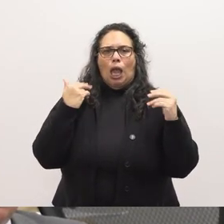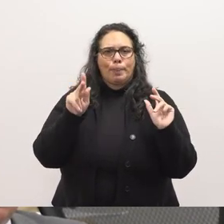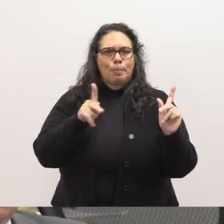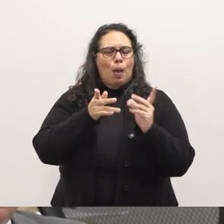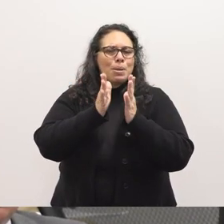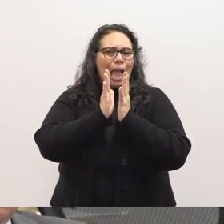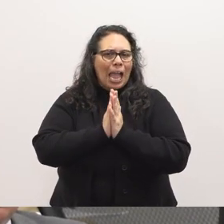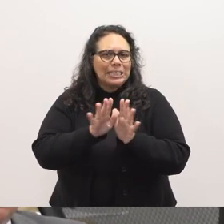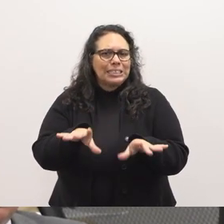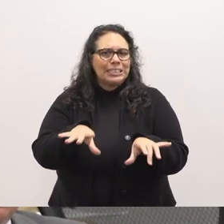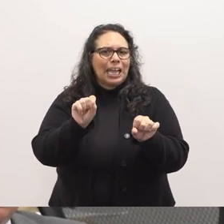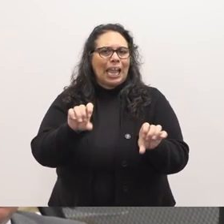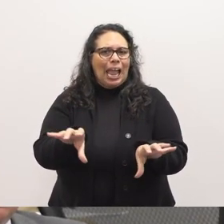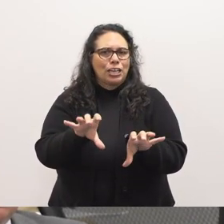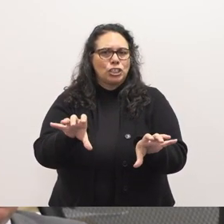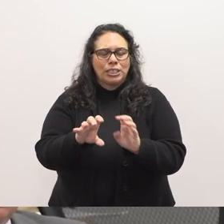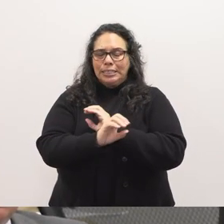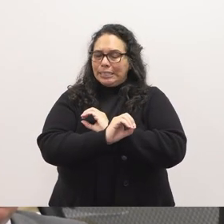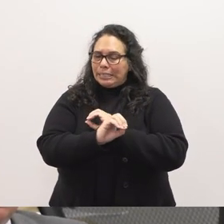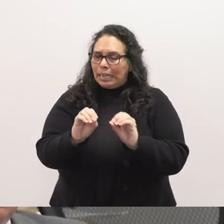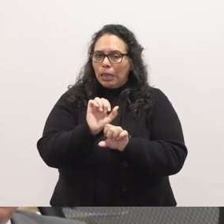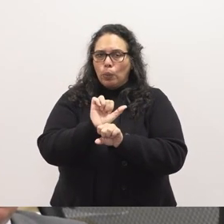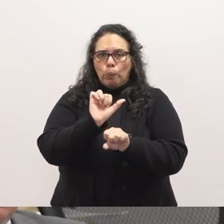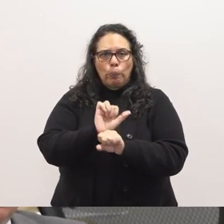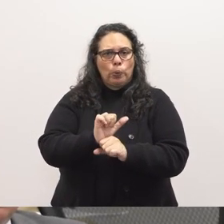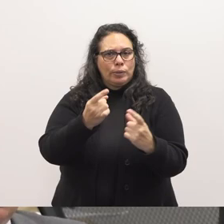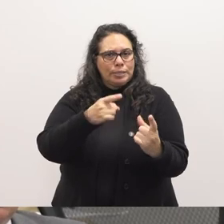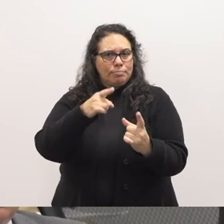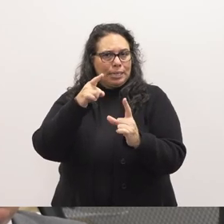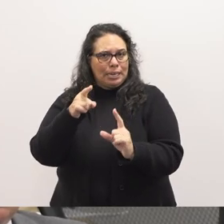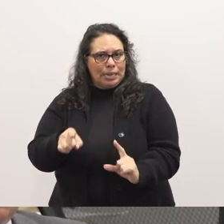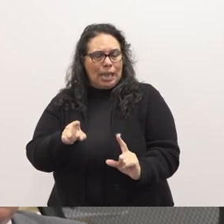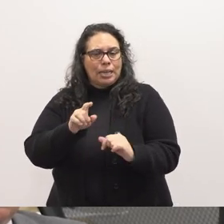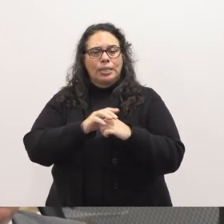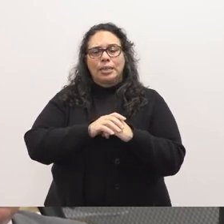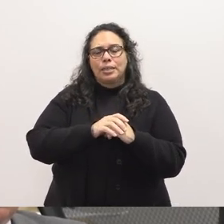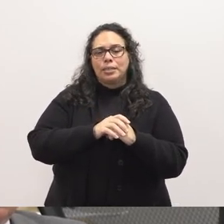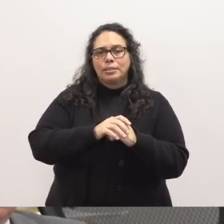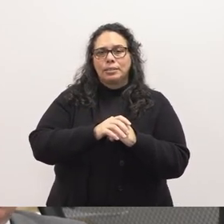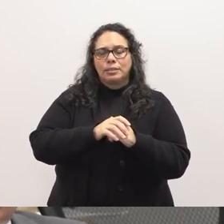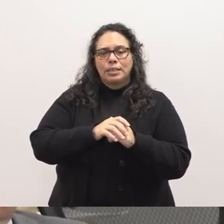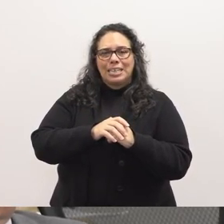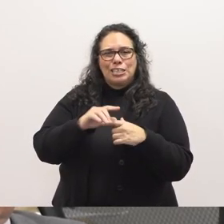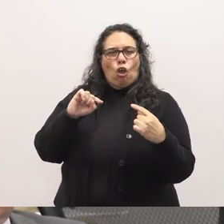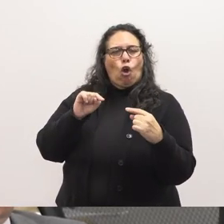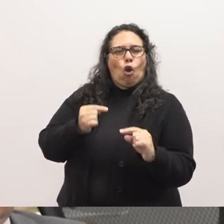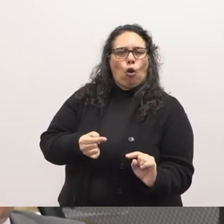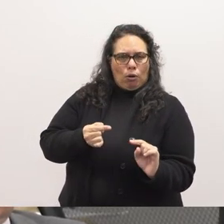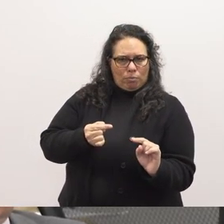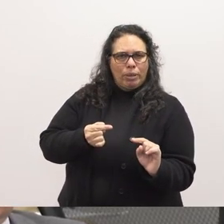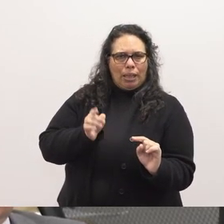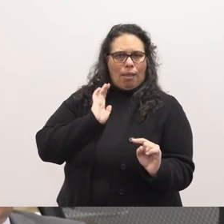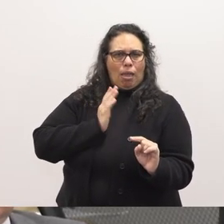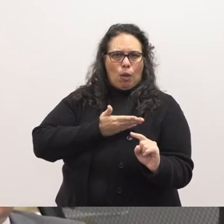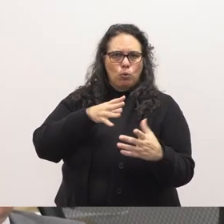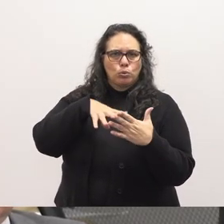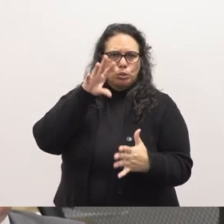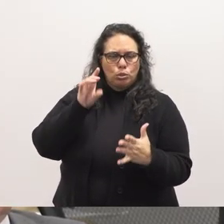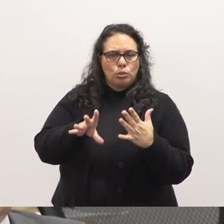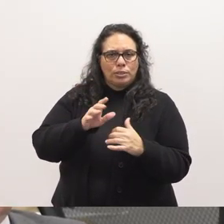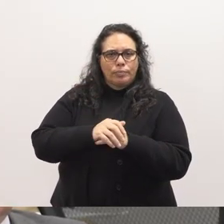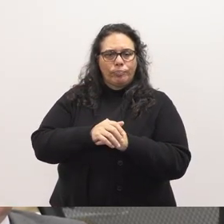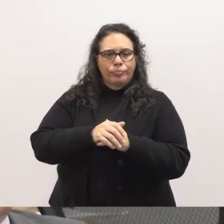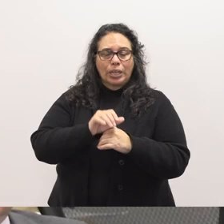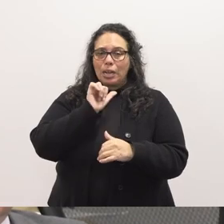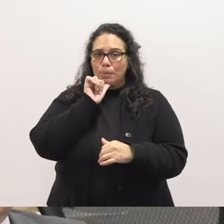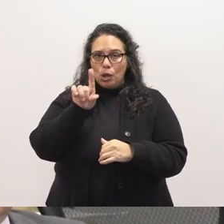take action to ensure that none of this work that is being done is at the cost of harming our students. And I'm